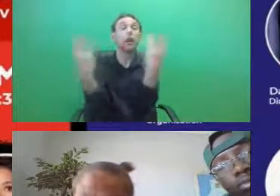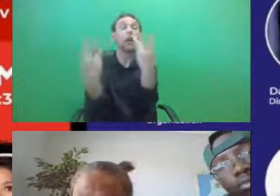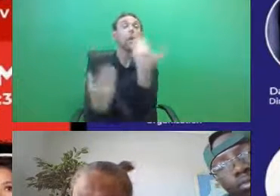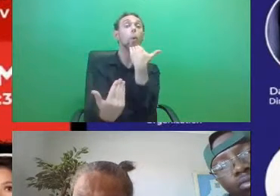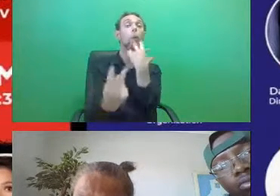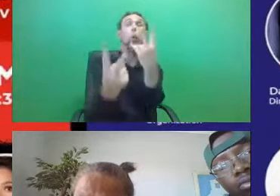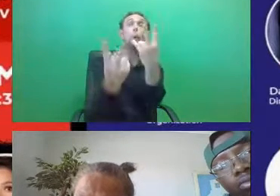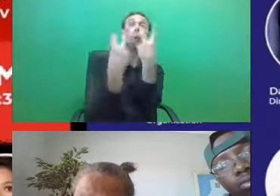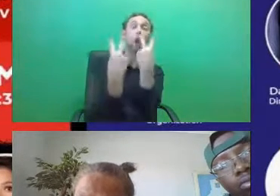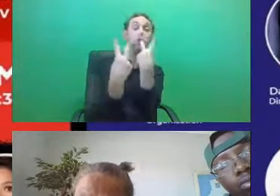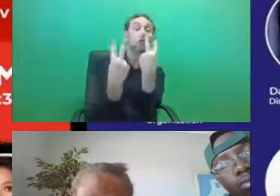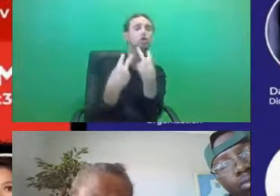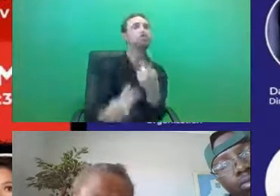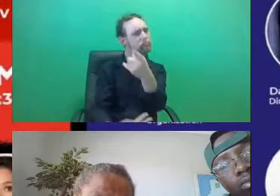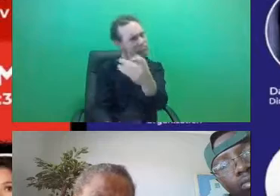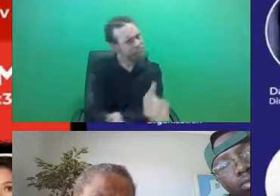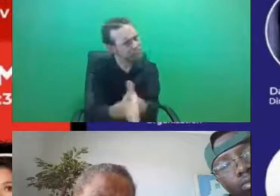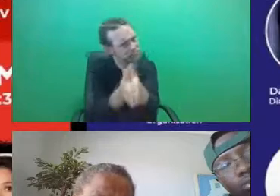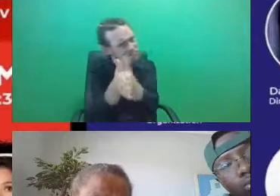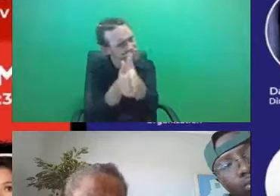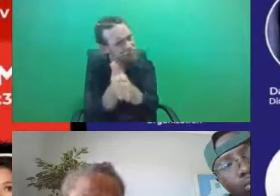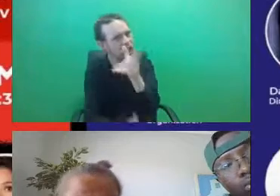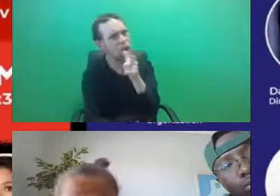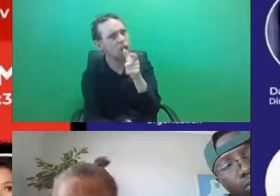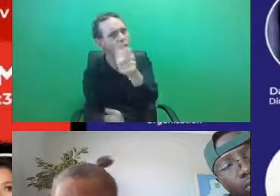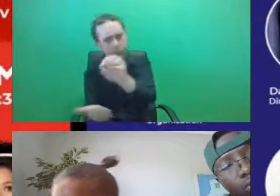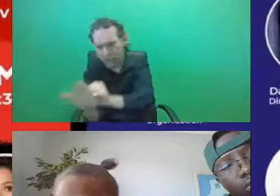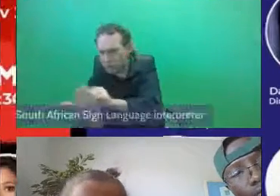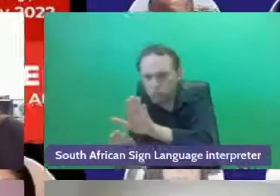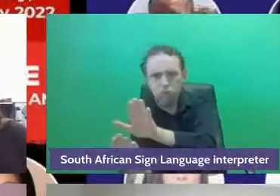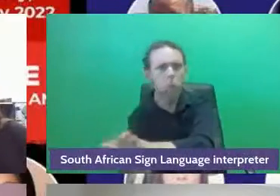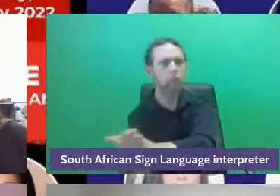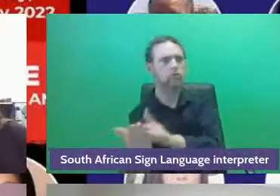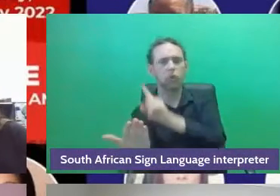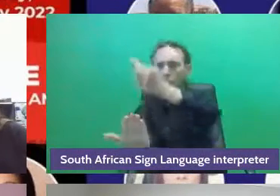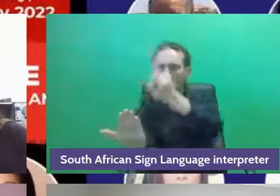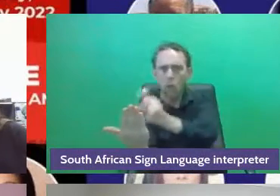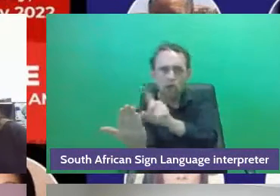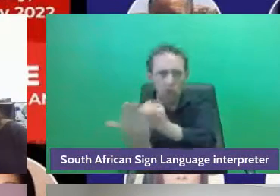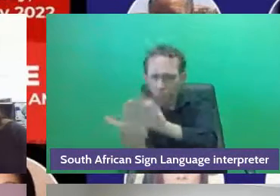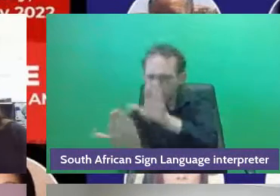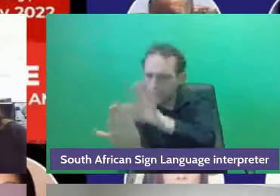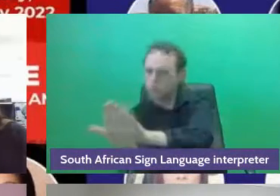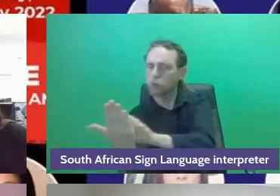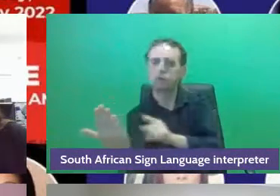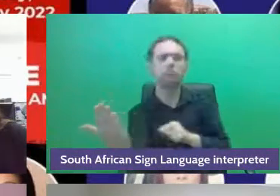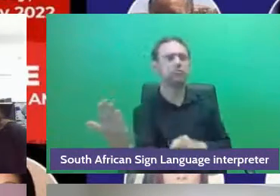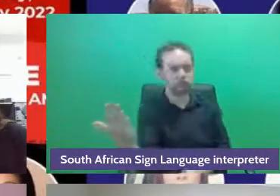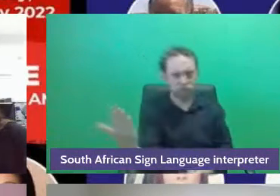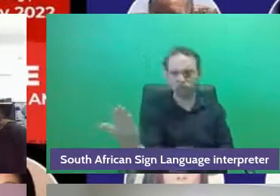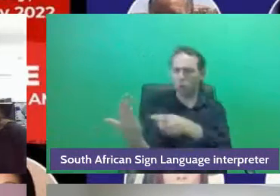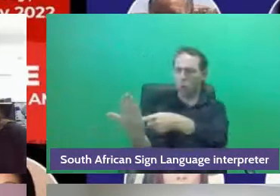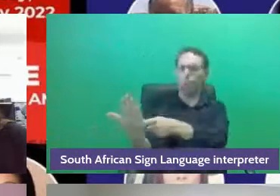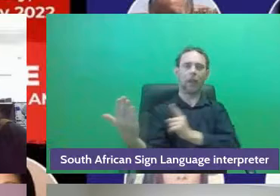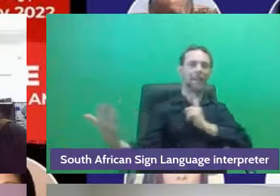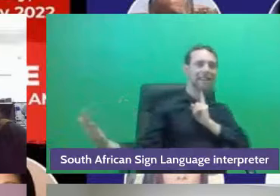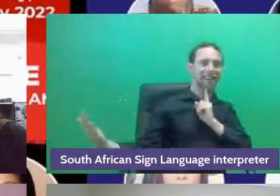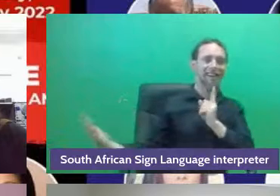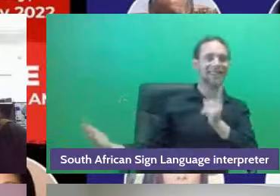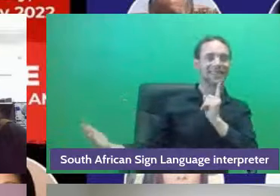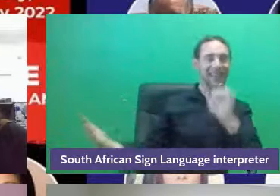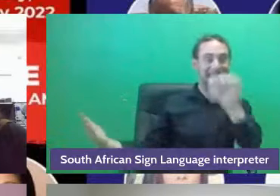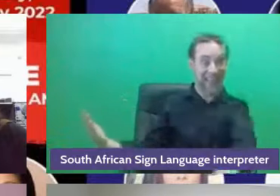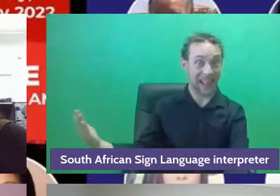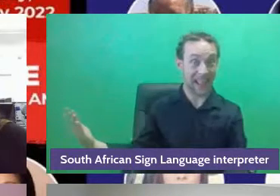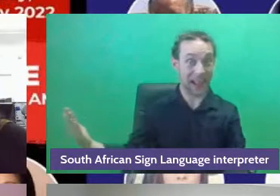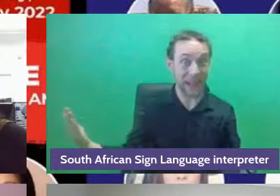question or comment about the reflections and the discussions that we are having right now.